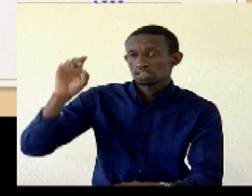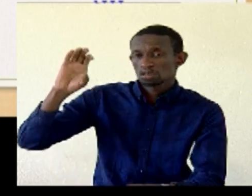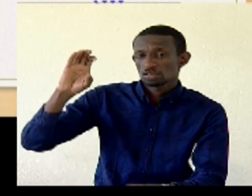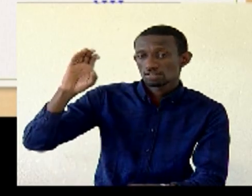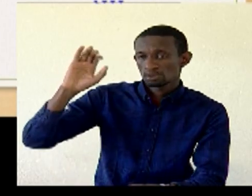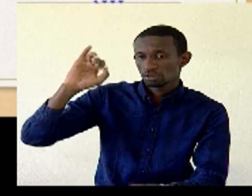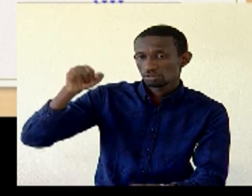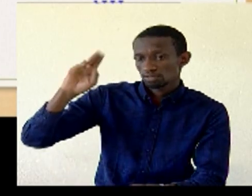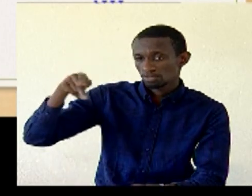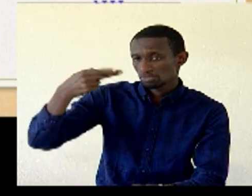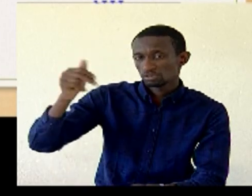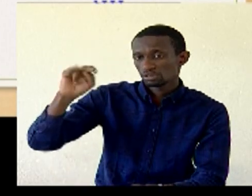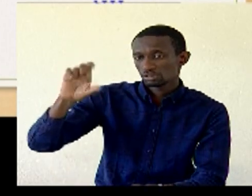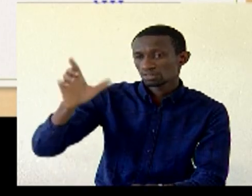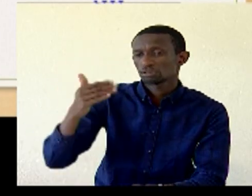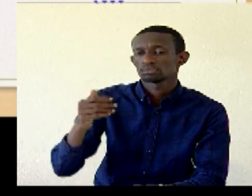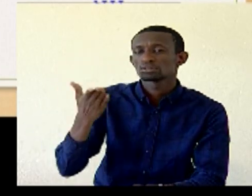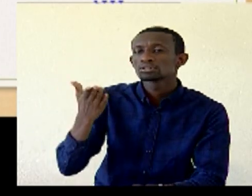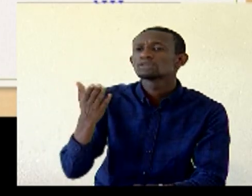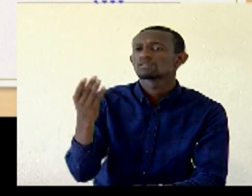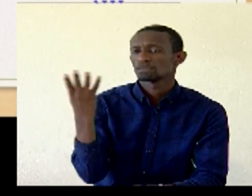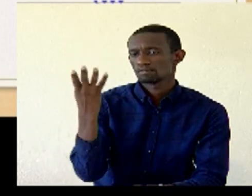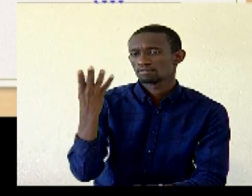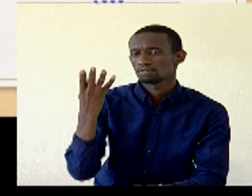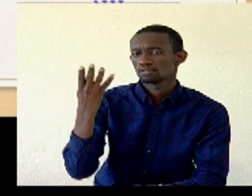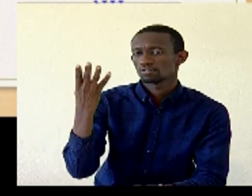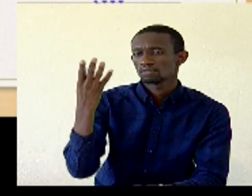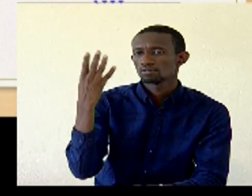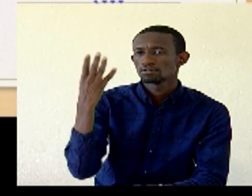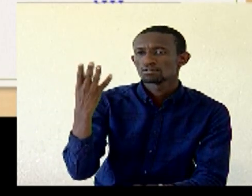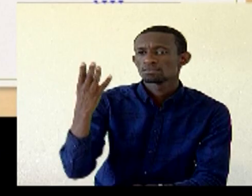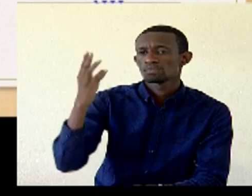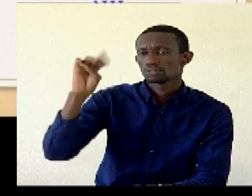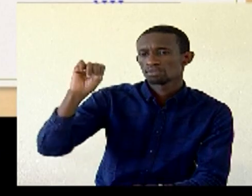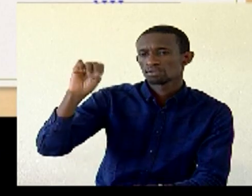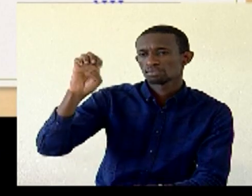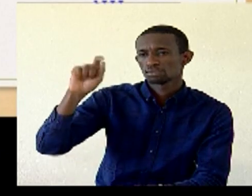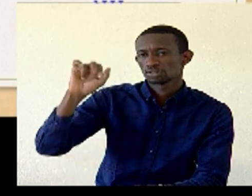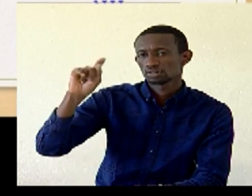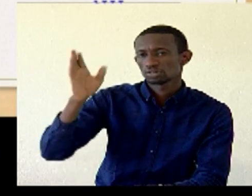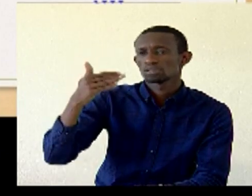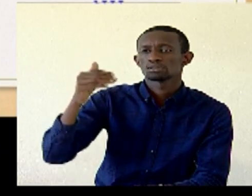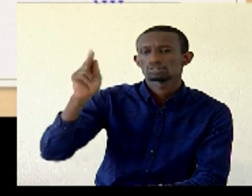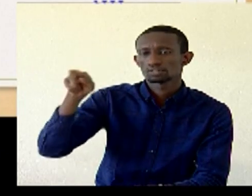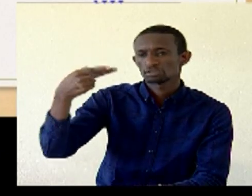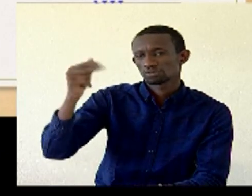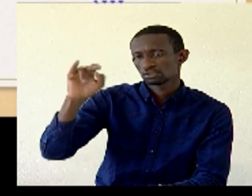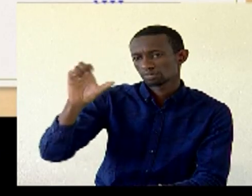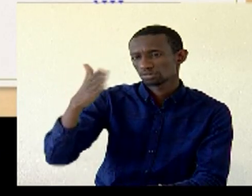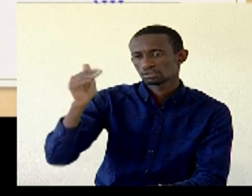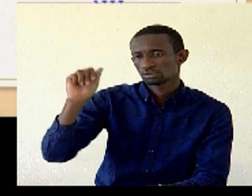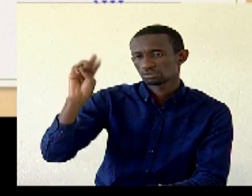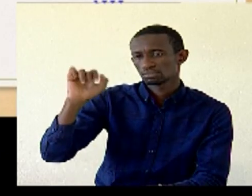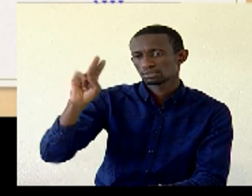that will be 4-methyl phenylamine. 4-methyl phenylamine. Or in case you